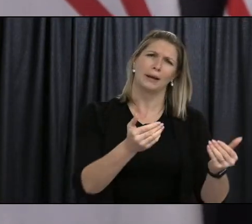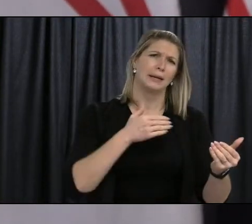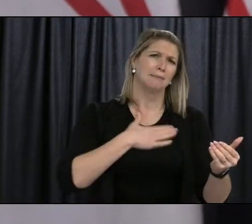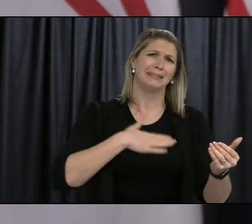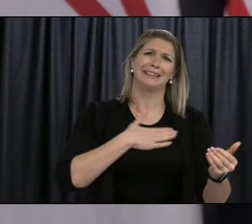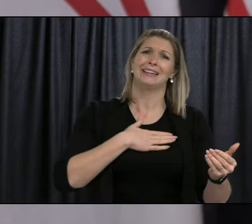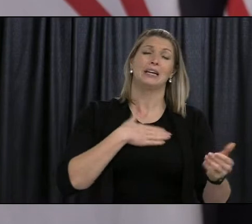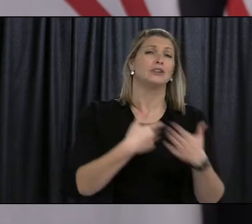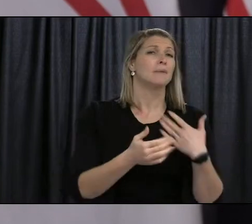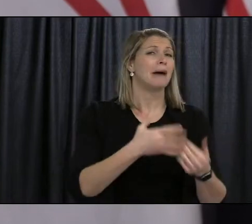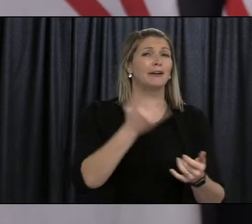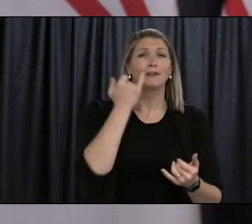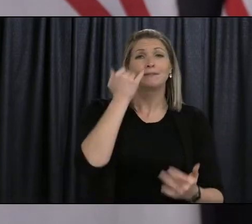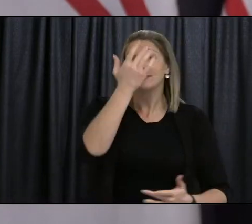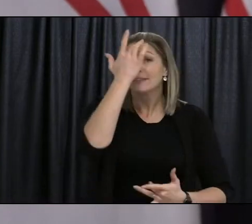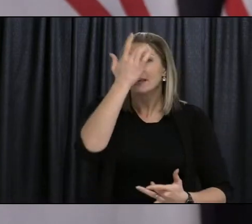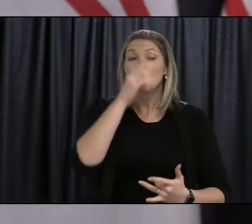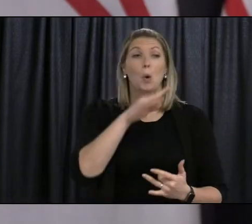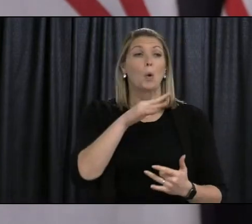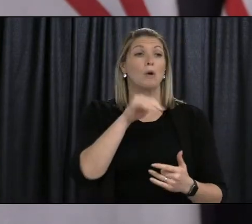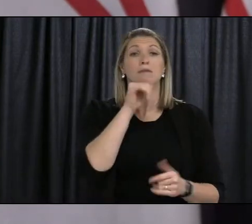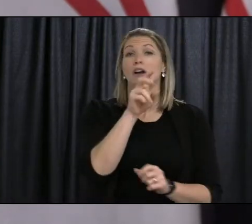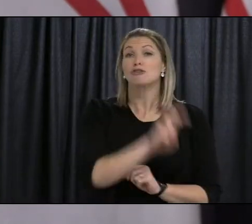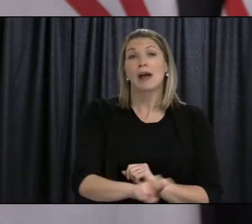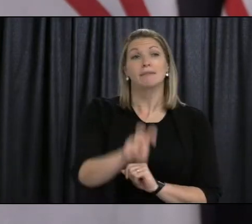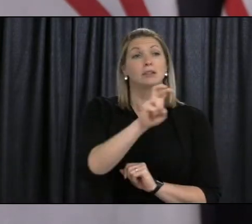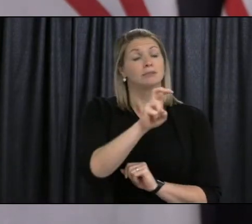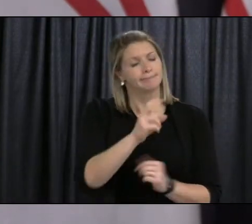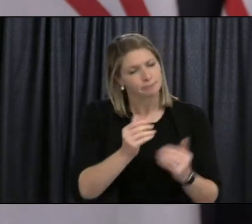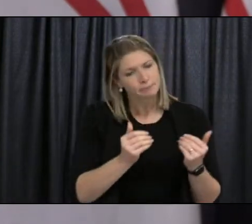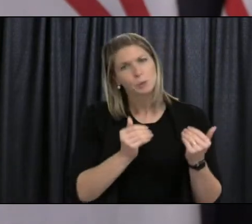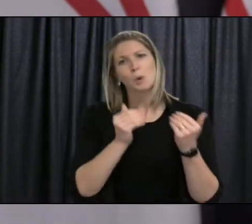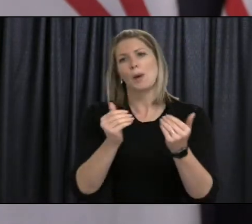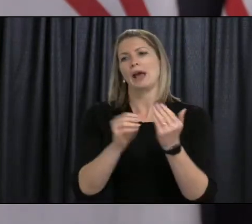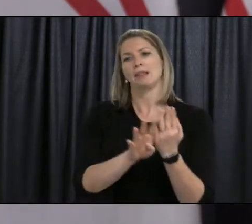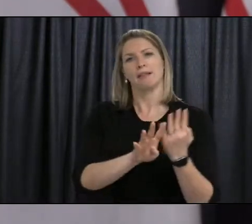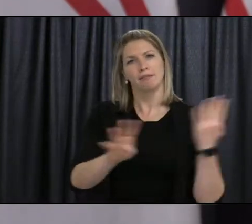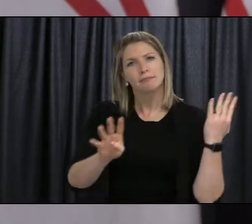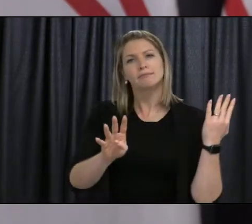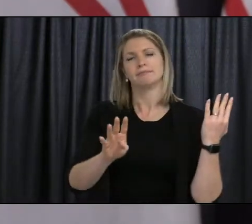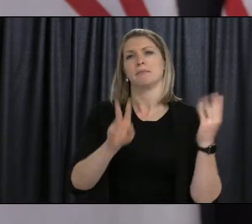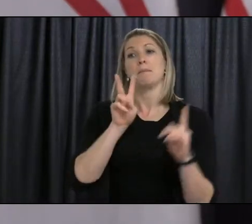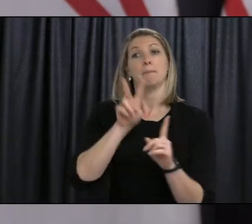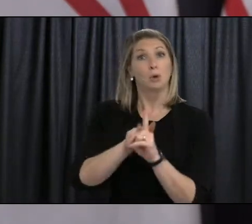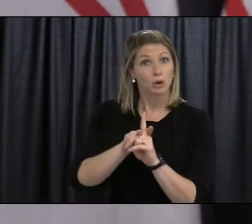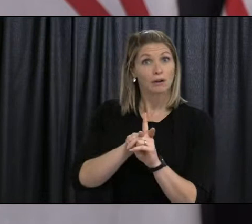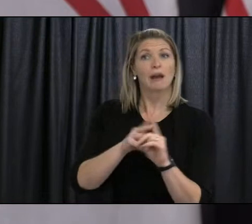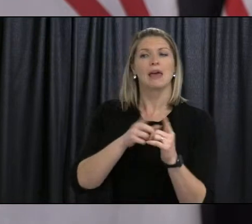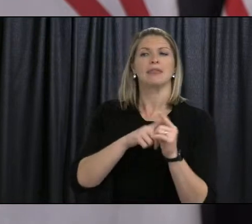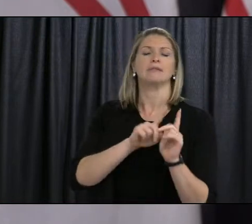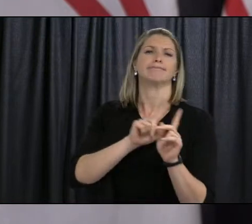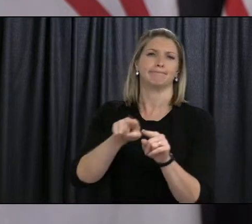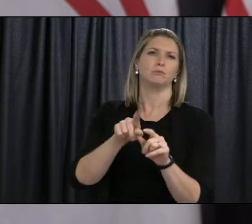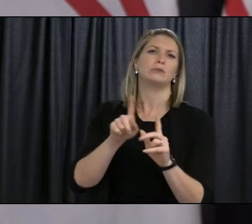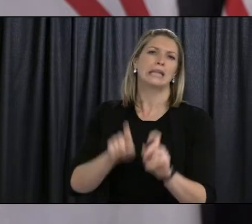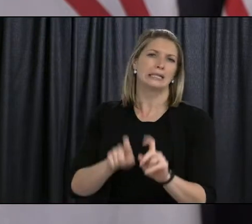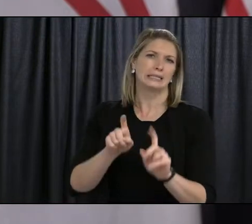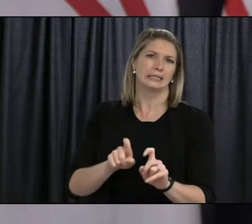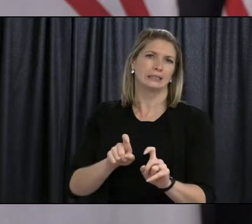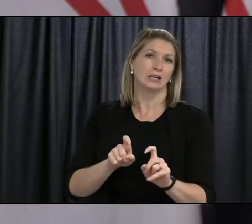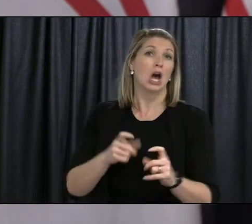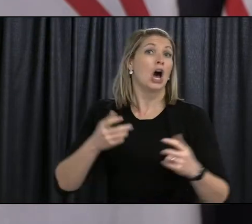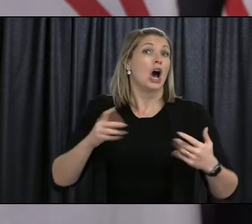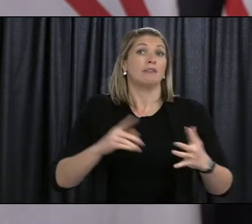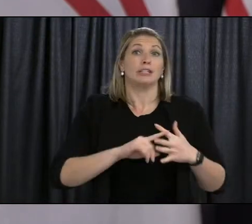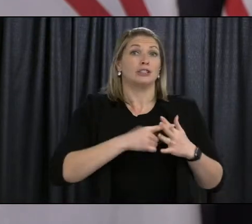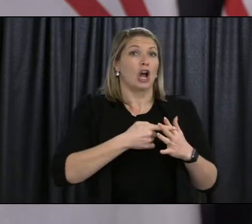province or don't have symptoms. Please contact 811 to book an appointment for testing. We have started rapid testing